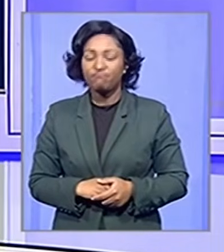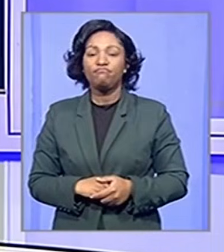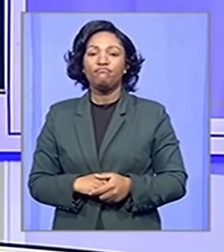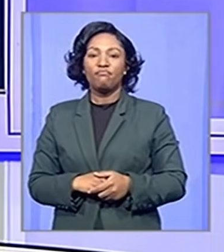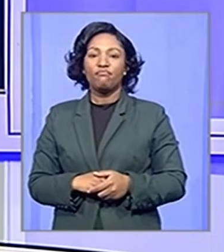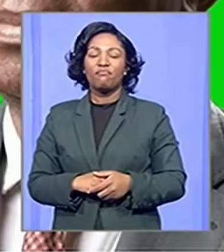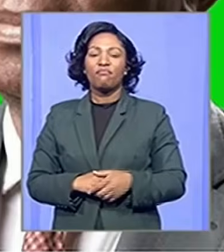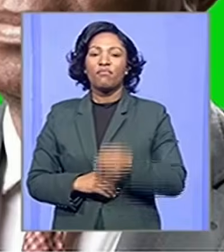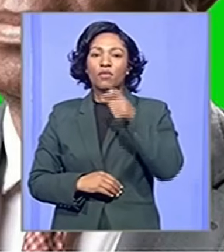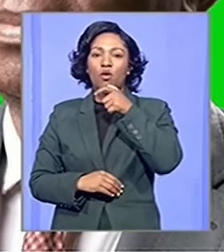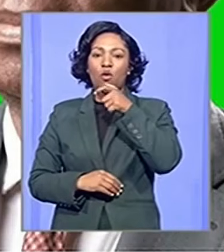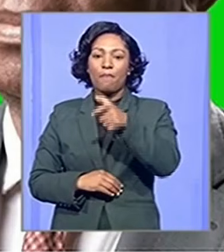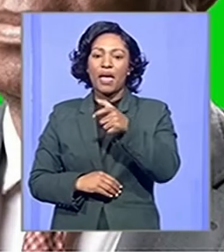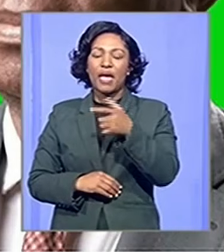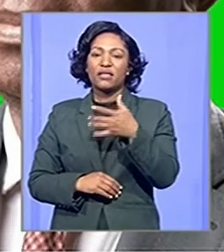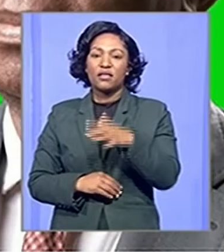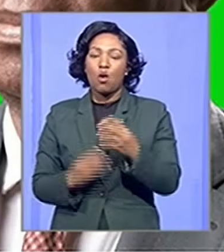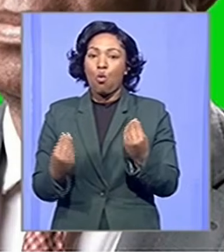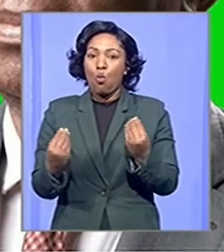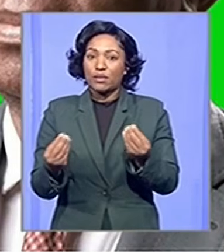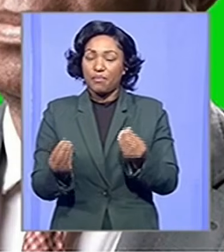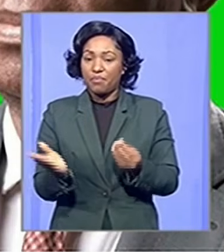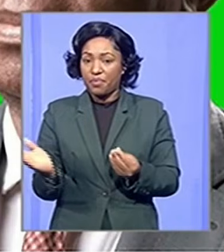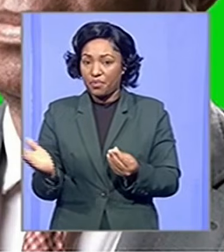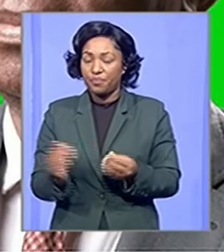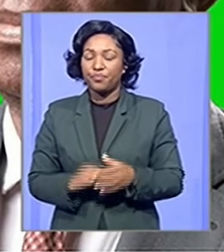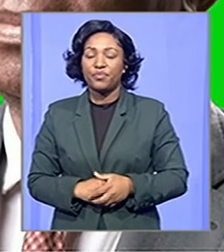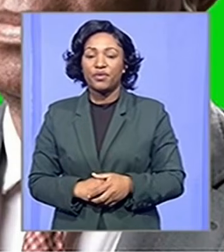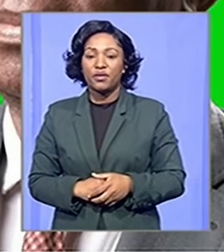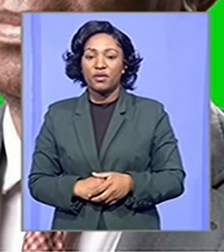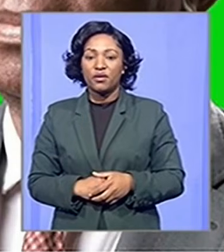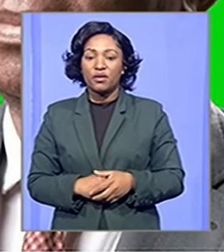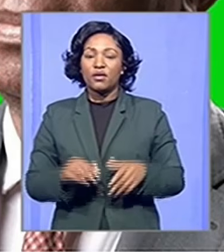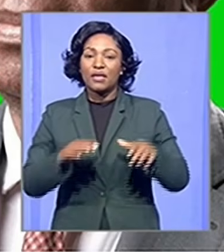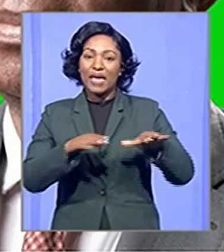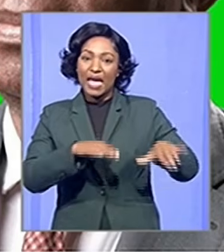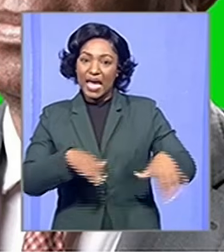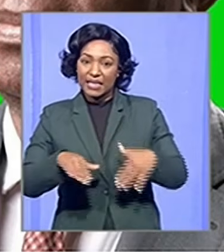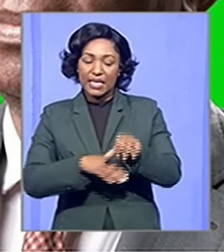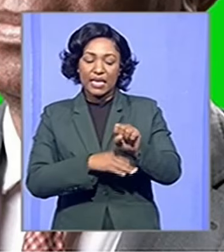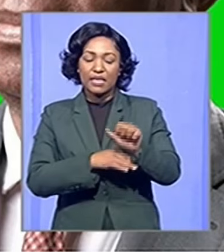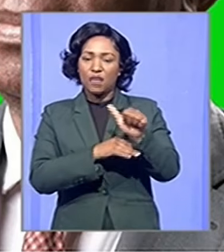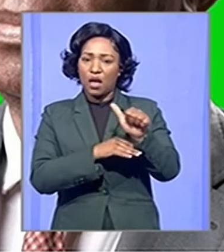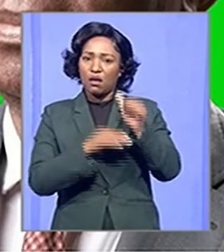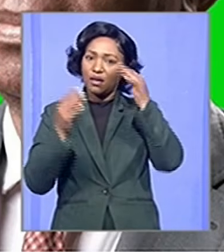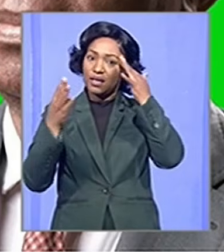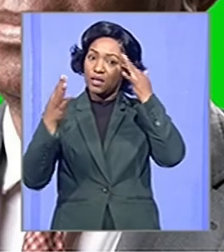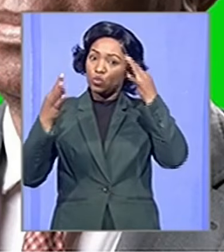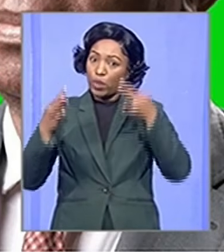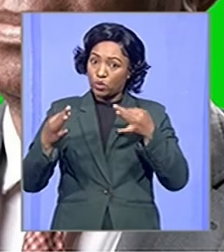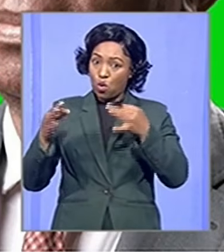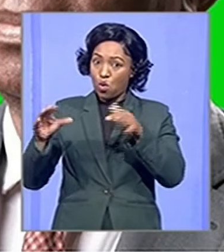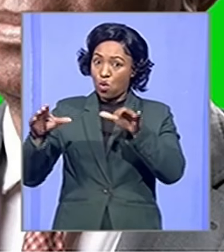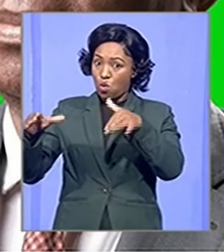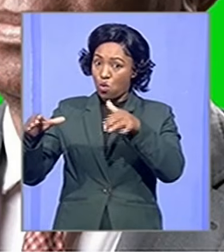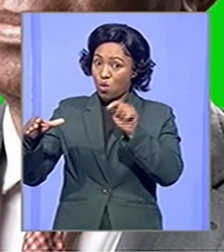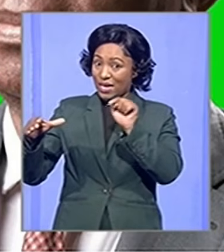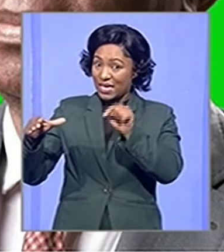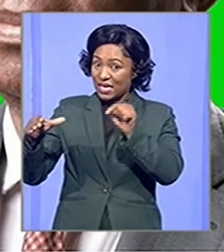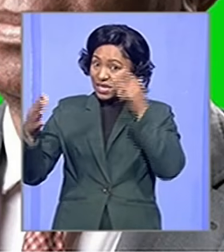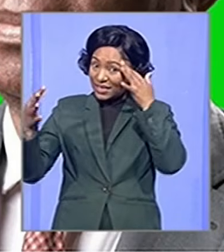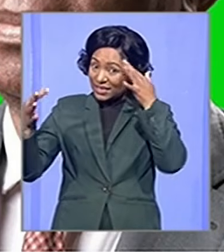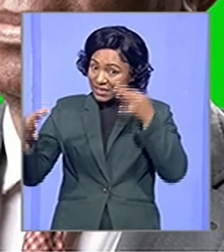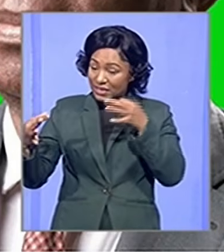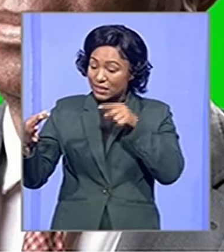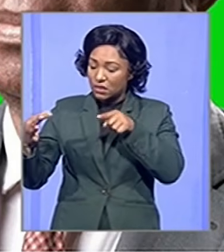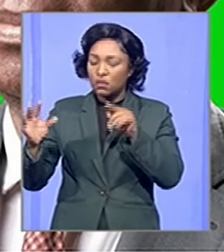Maikutlo a hao ka kgatiso ya video ya WhatsApp a latela. Action SA e tsere tshwetso e siameng hore e kgone go